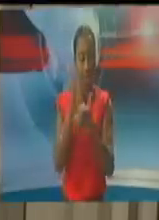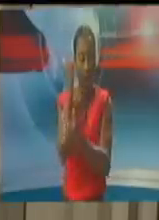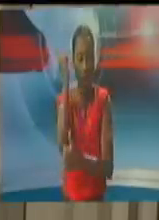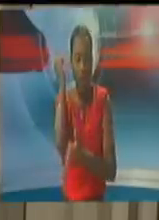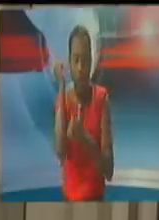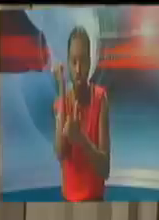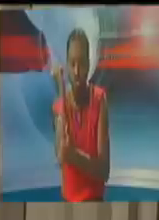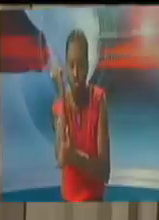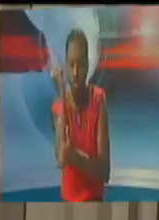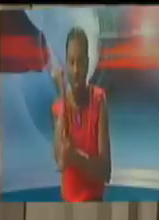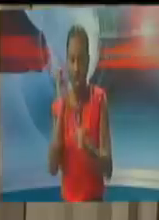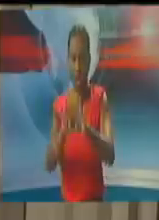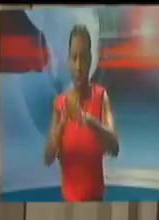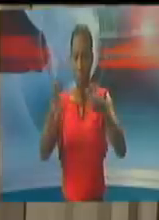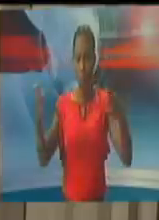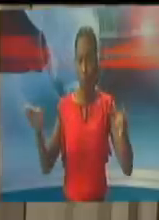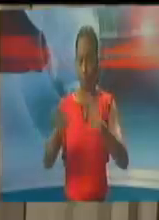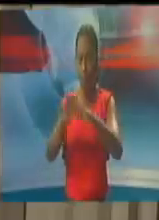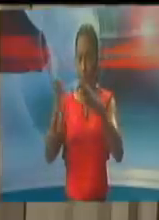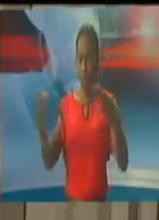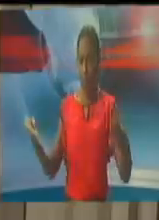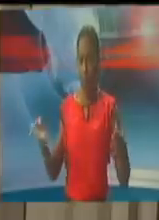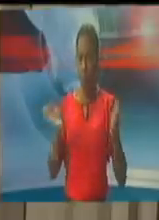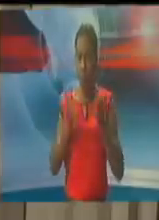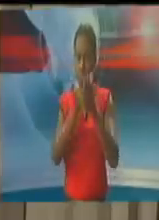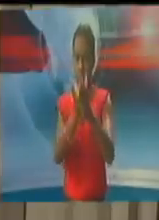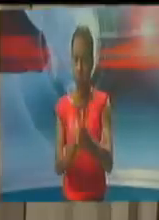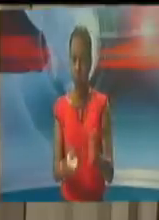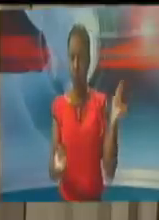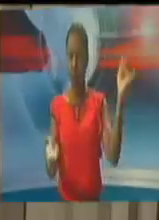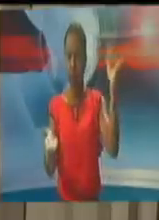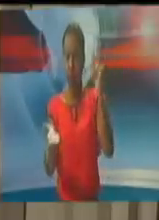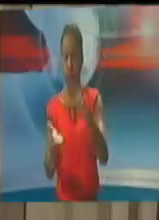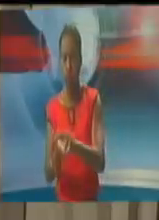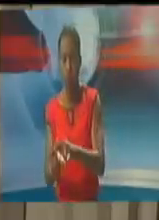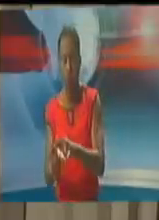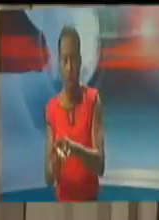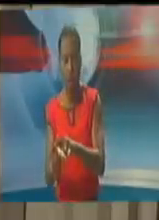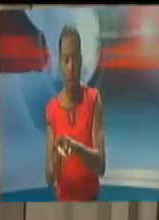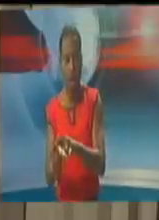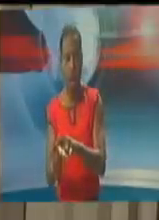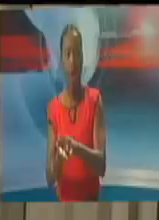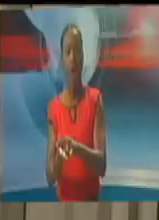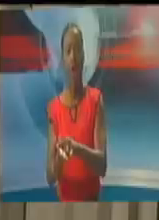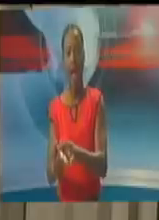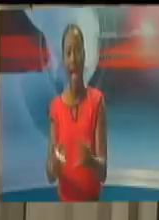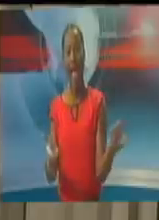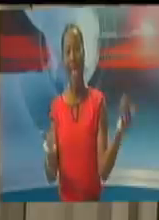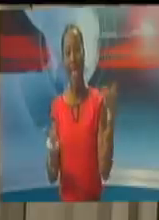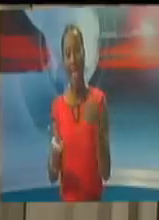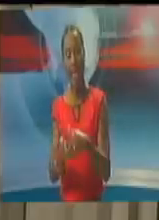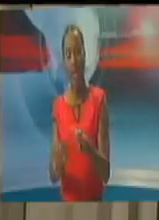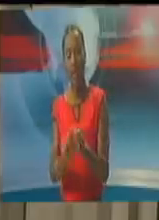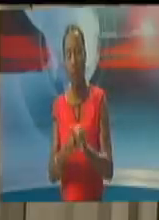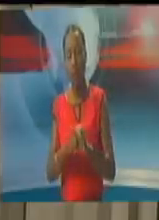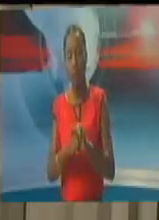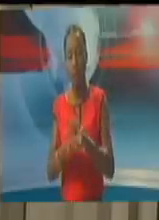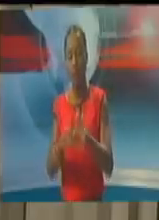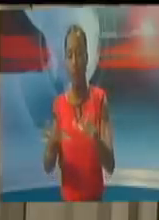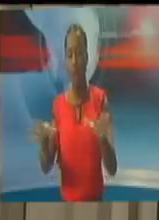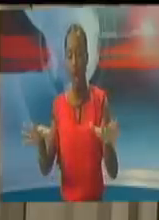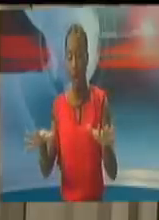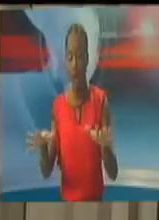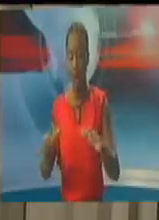and allow persons to free flow or even restricted flow across the borders to certain categories, for example, their